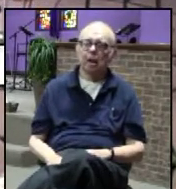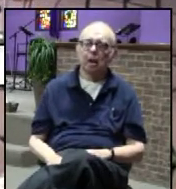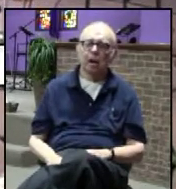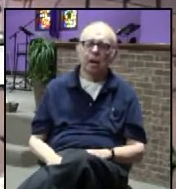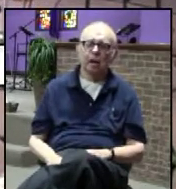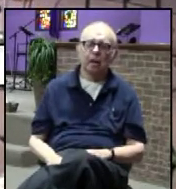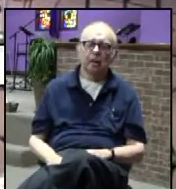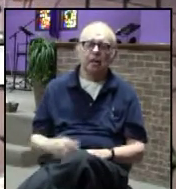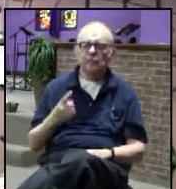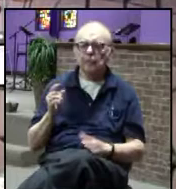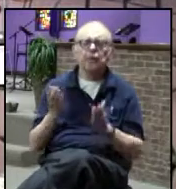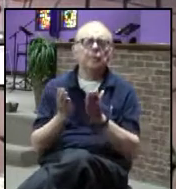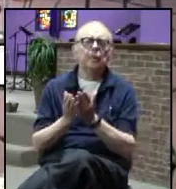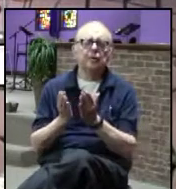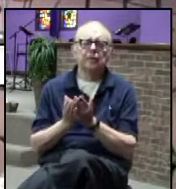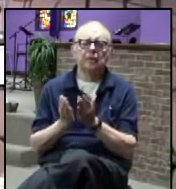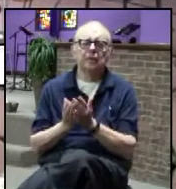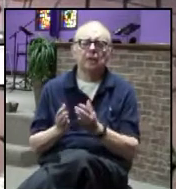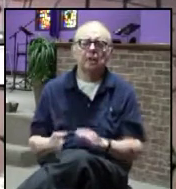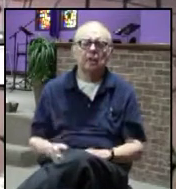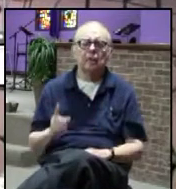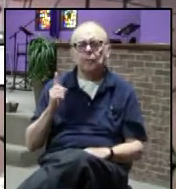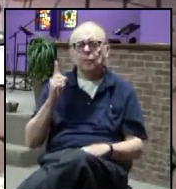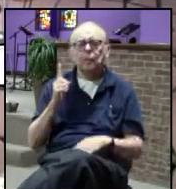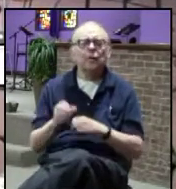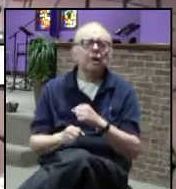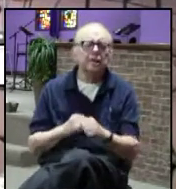for the books for 1 year.